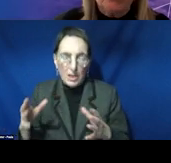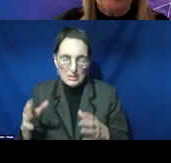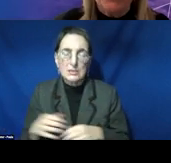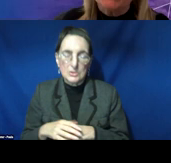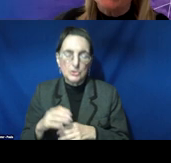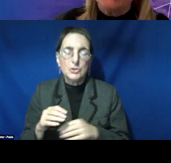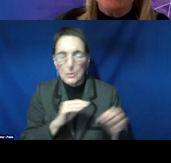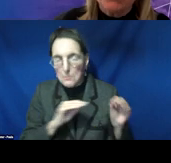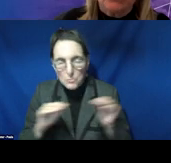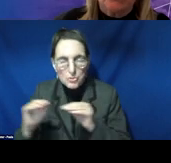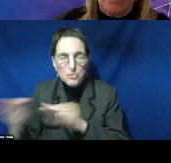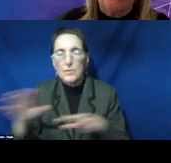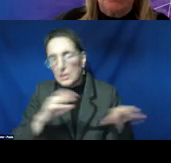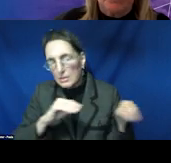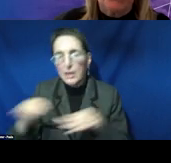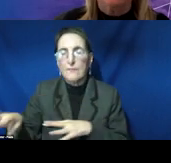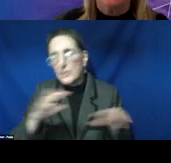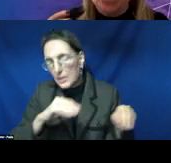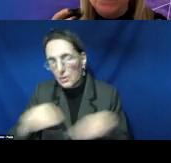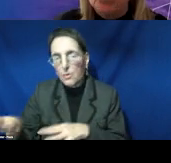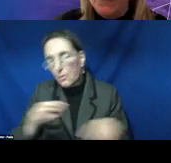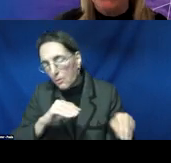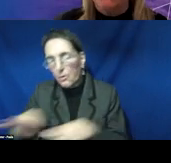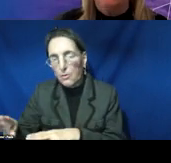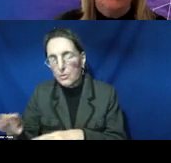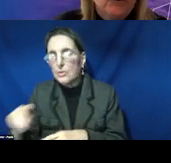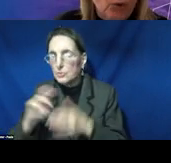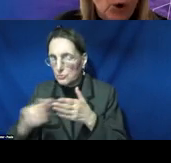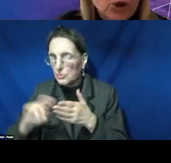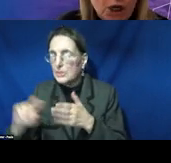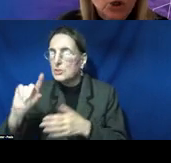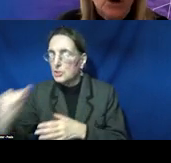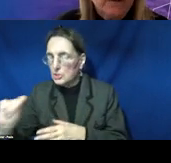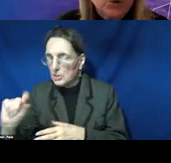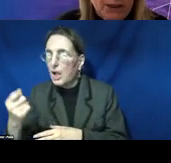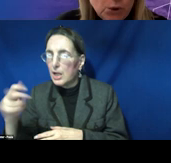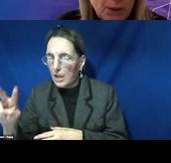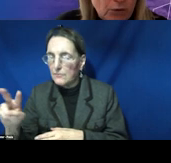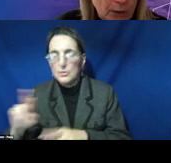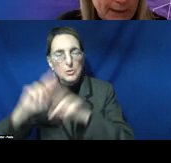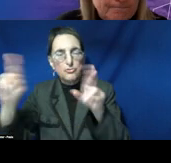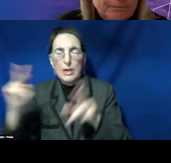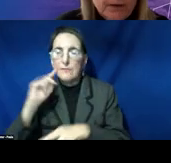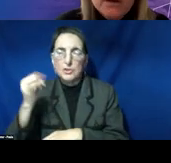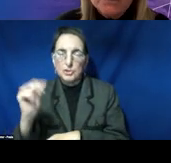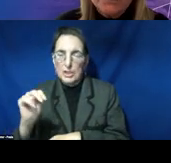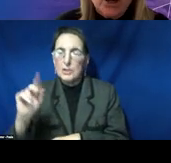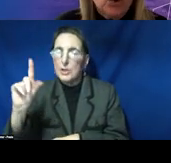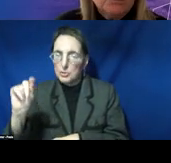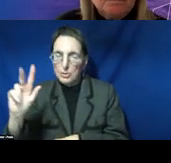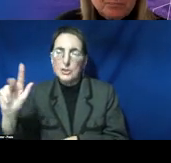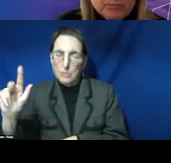move the preparation and submission of proposals to be ready for January of